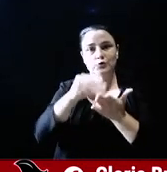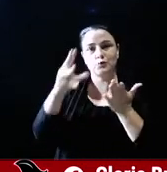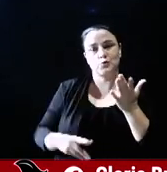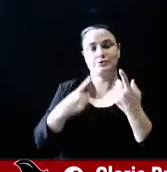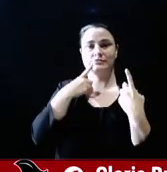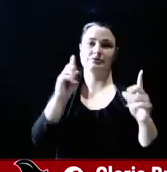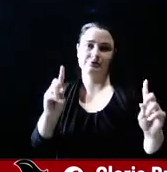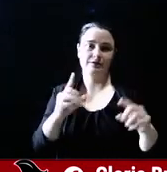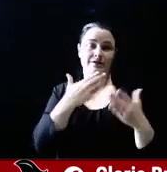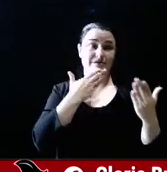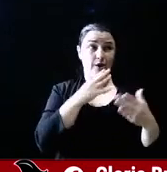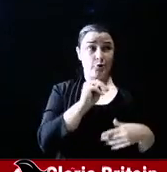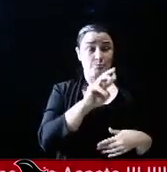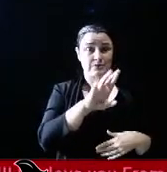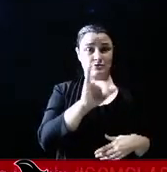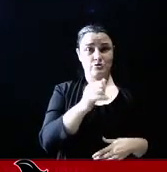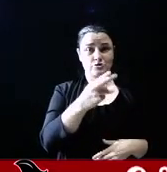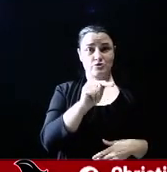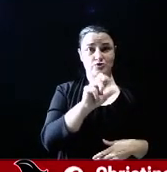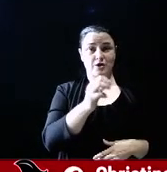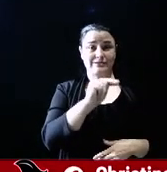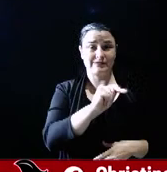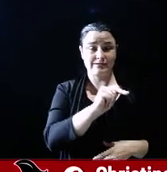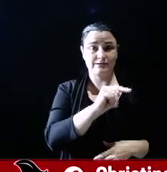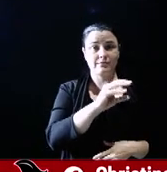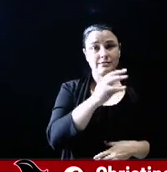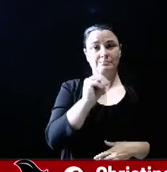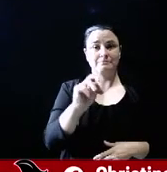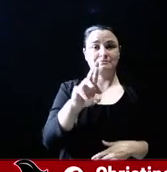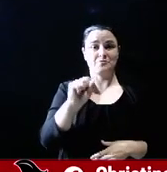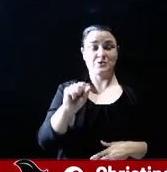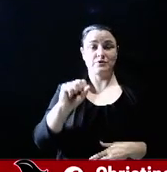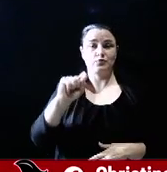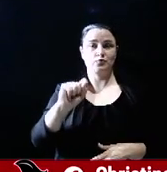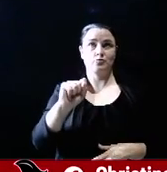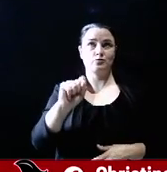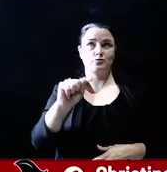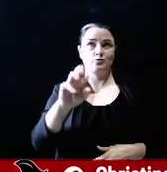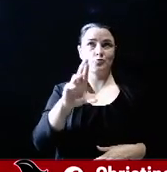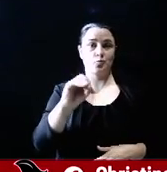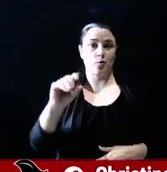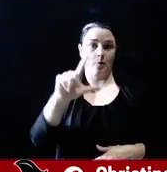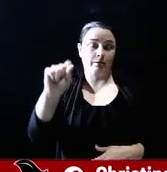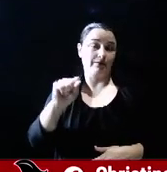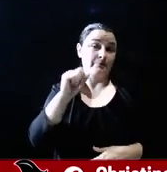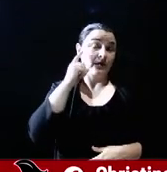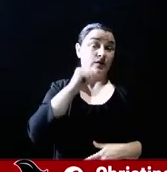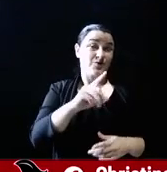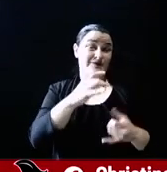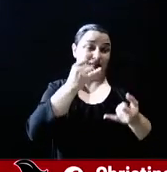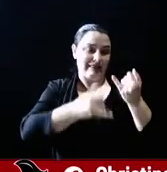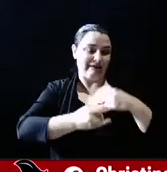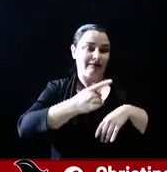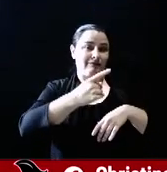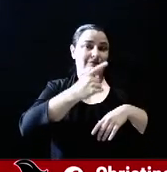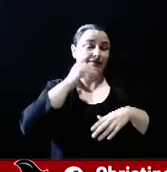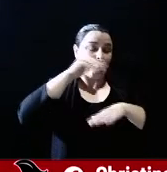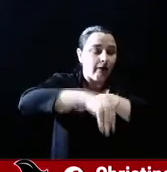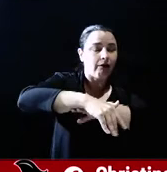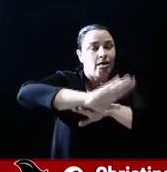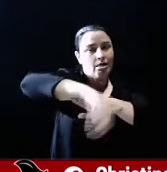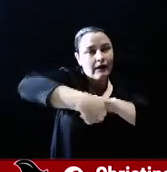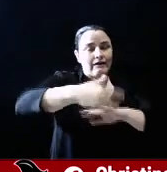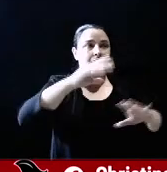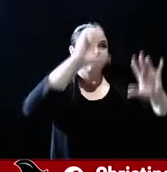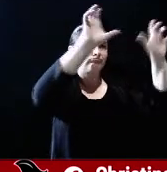Mrs. Johnson and Mrs. Schroll, for spending late nights decorating homecoming and wrapping up gifts with the school. Your